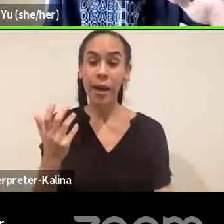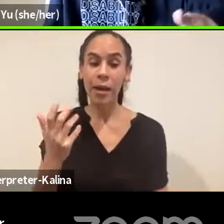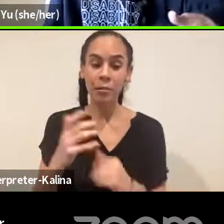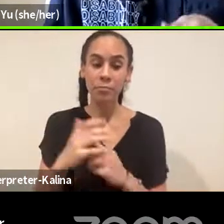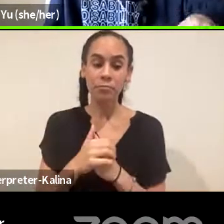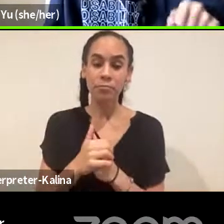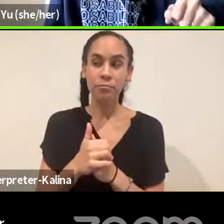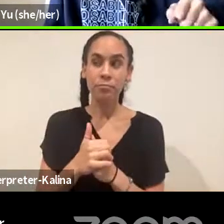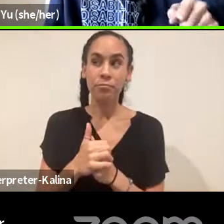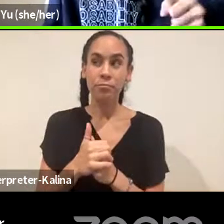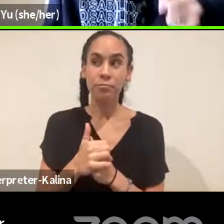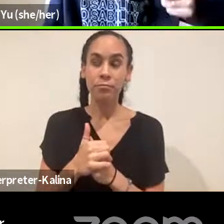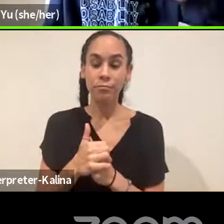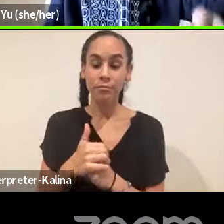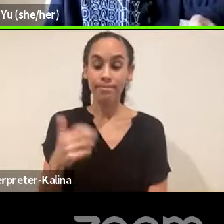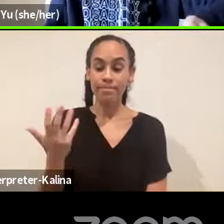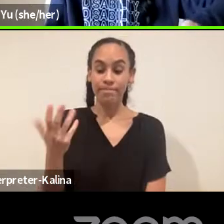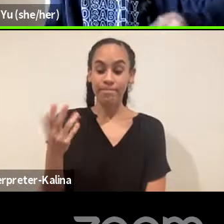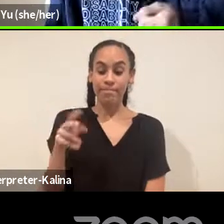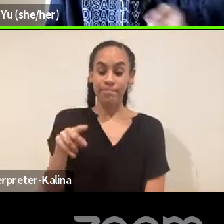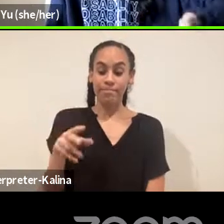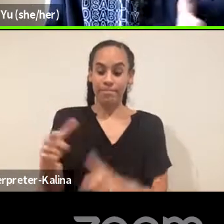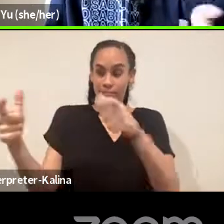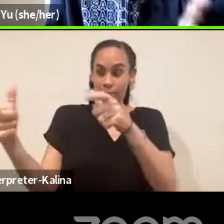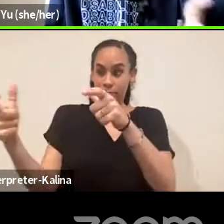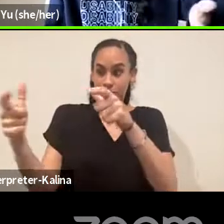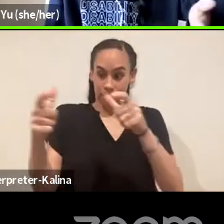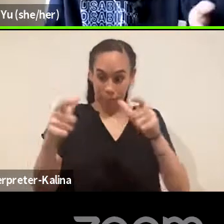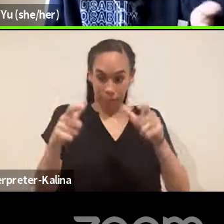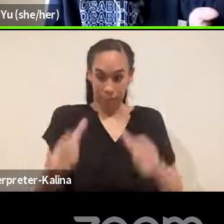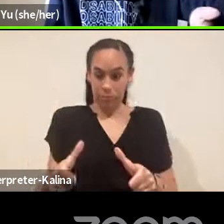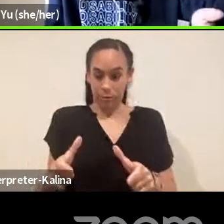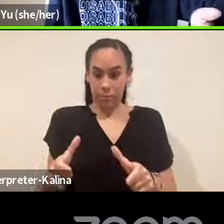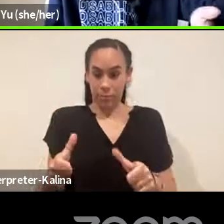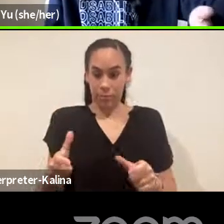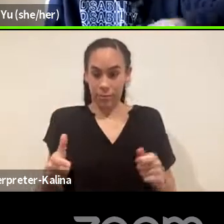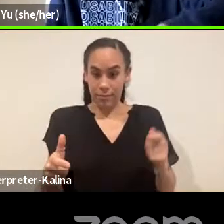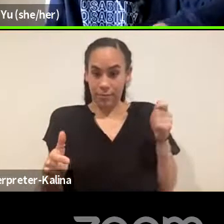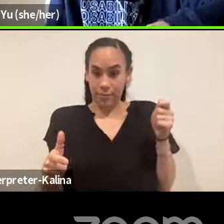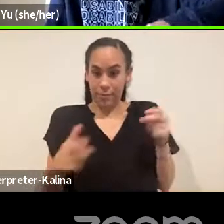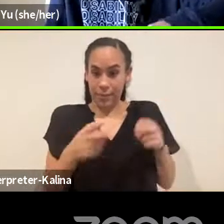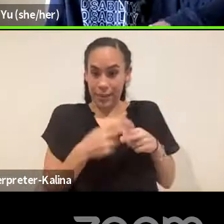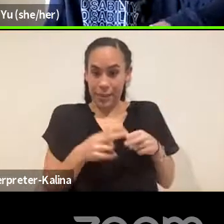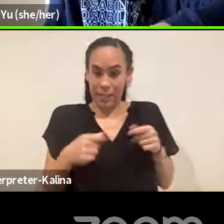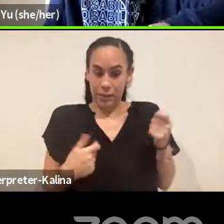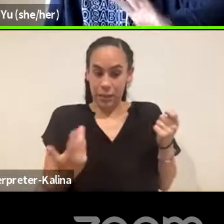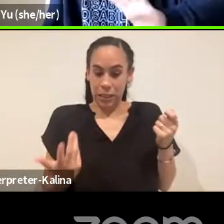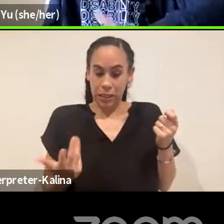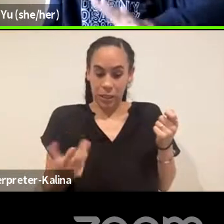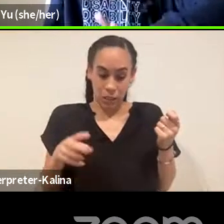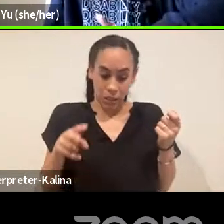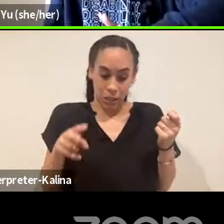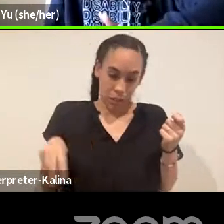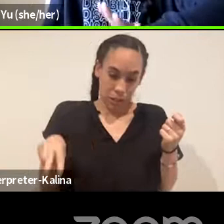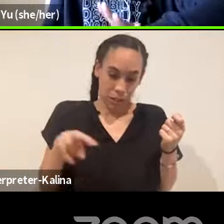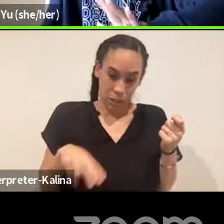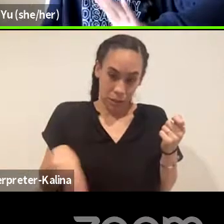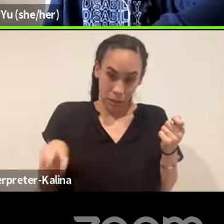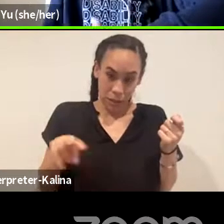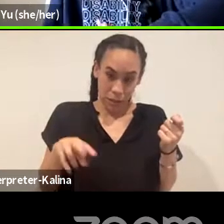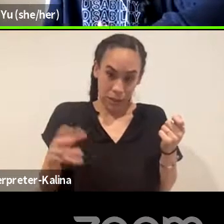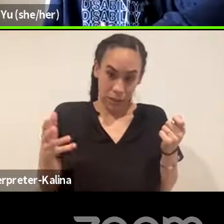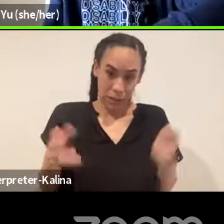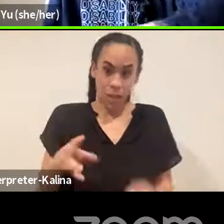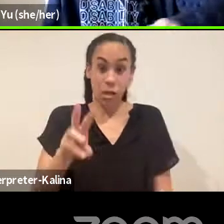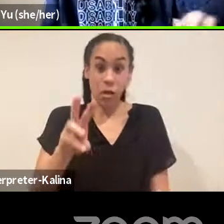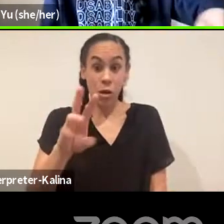like looking at it, like holding a knife to like try and just look like I'm trying to navigate it. And will.i.am